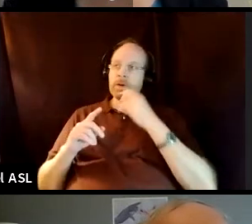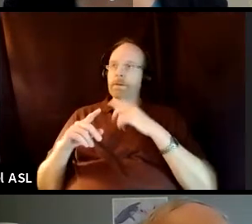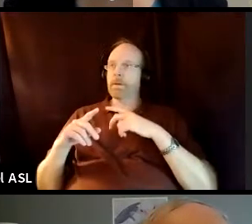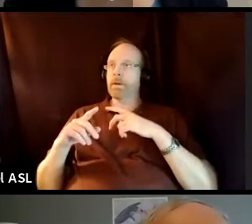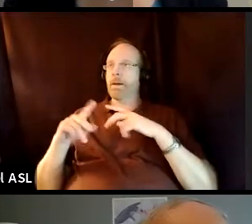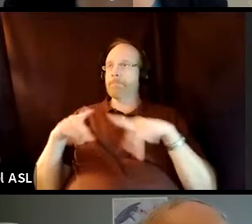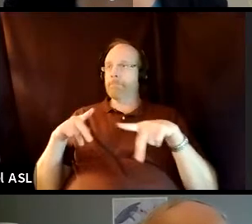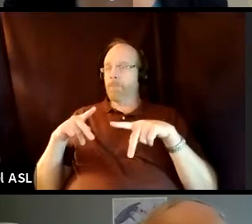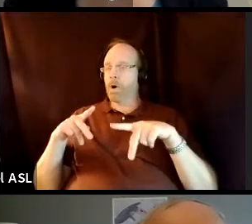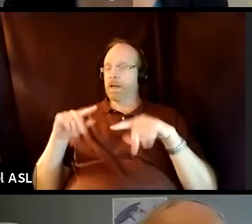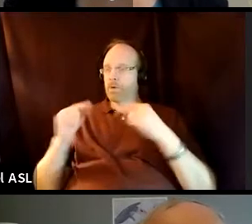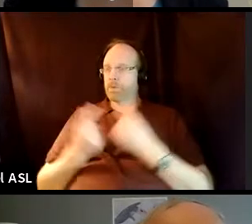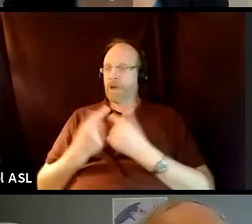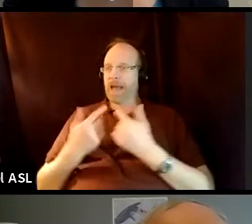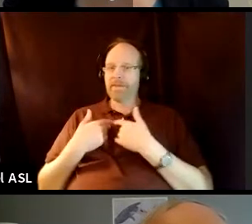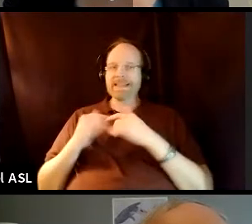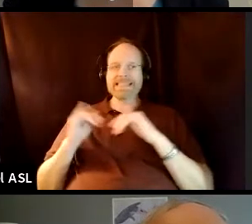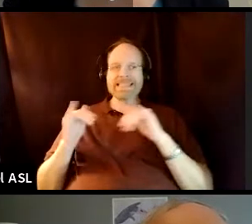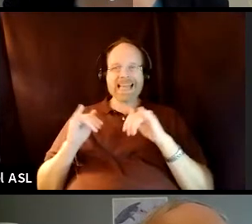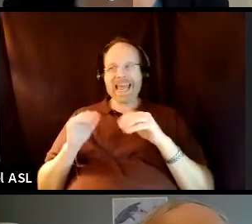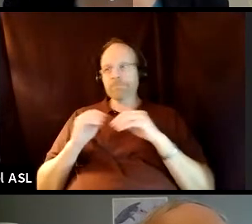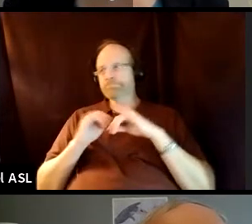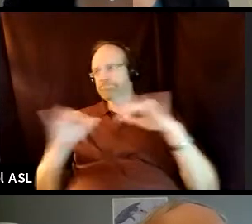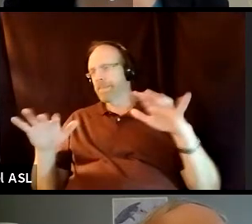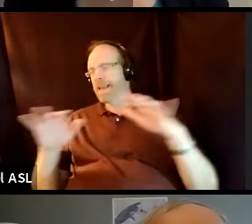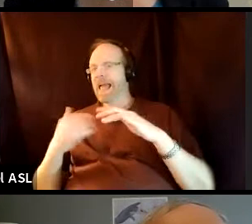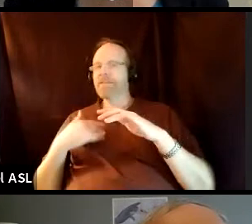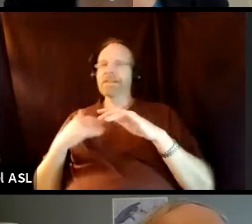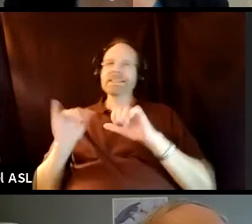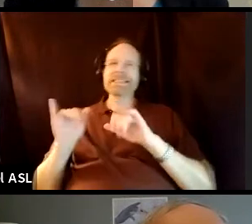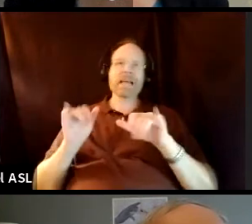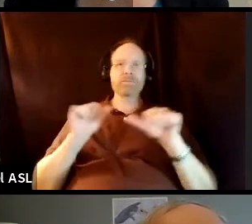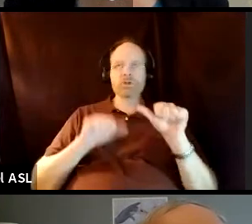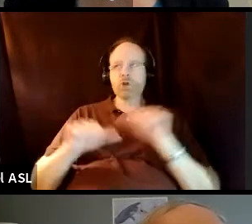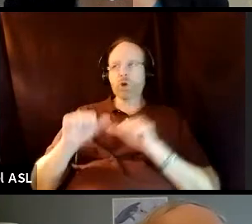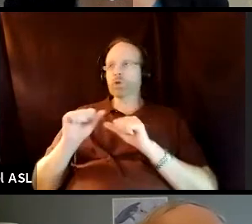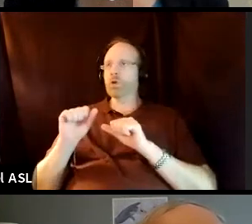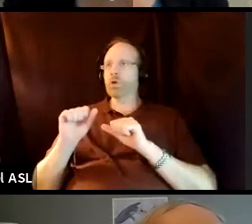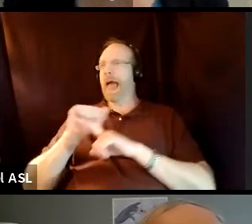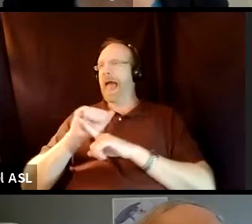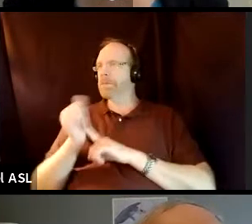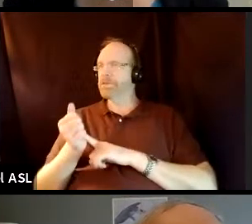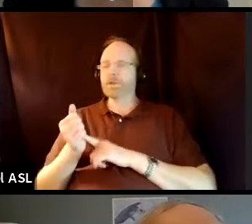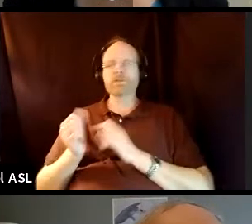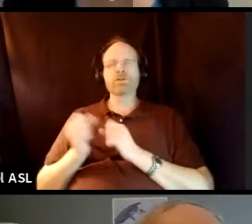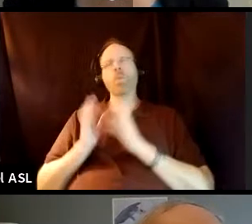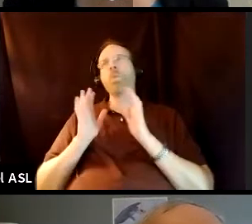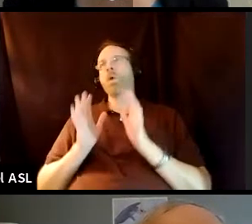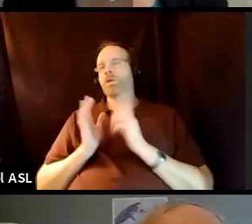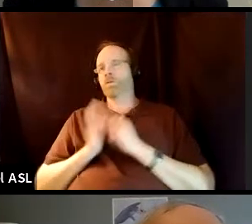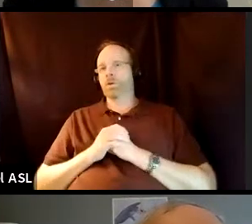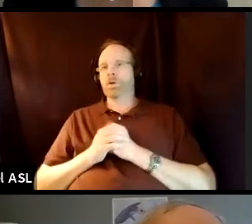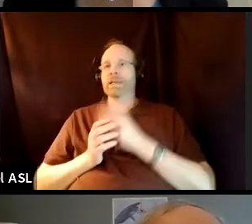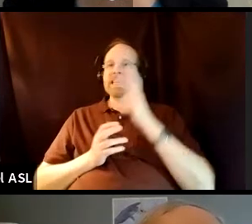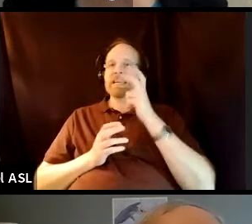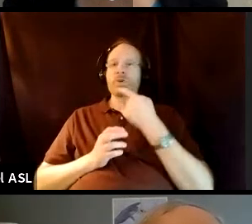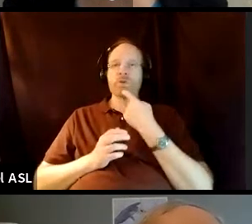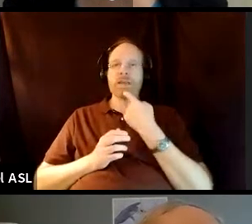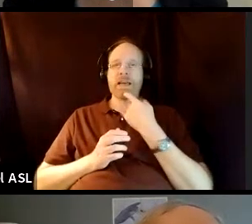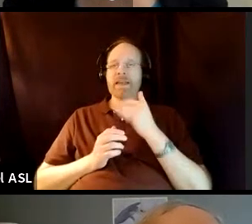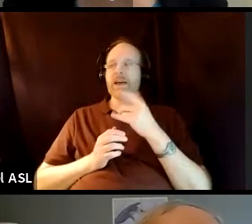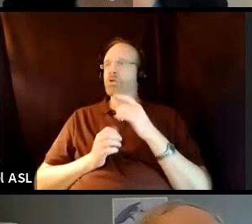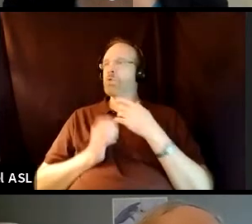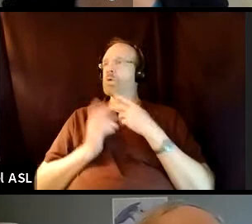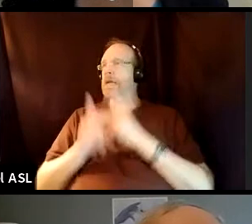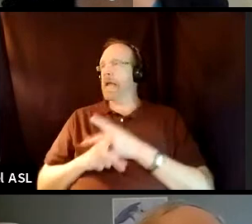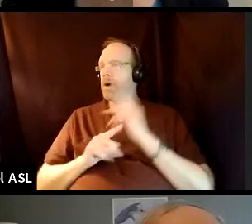same landscapes. We still have the same social atmosphere that we're living in. It is so wonderful to hear you saying that you care